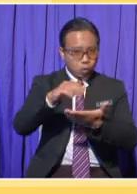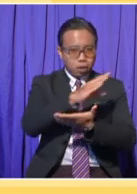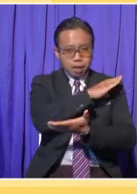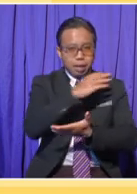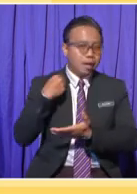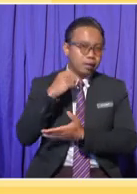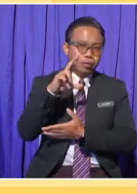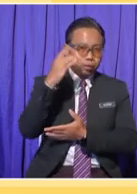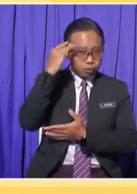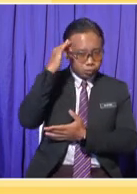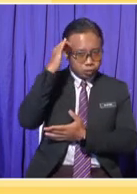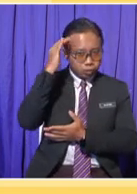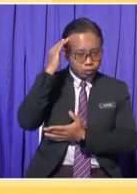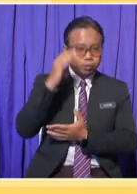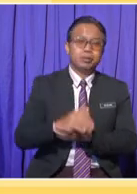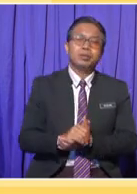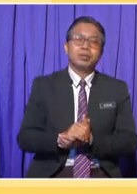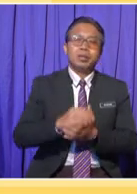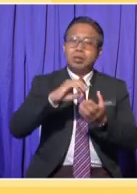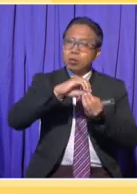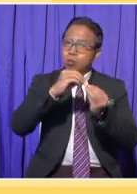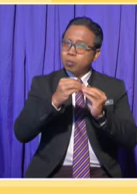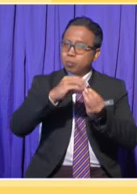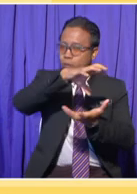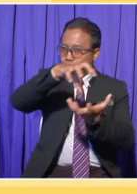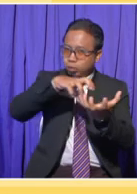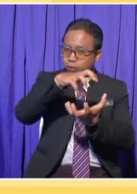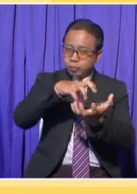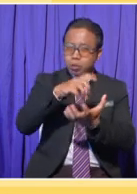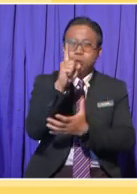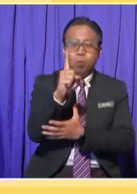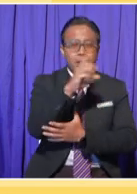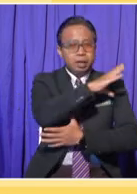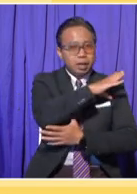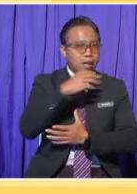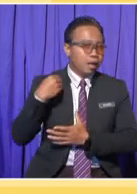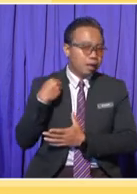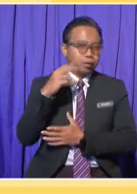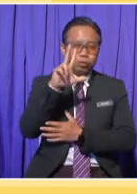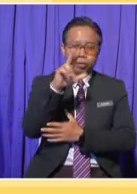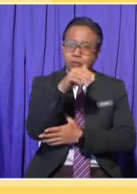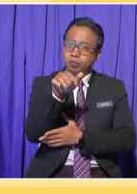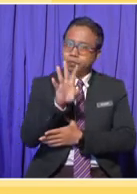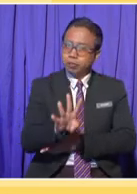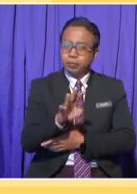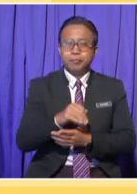quarters. This mixed number is 1 and 3 over 4.